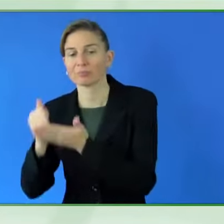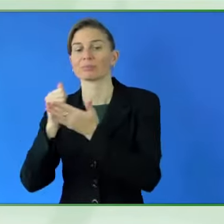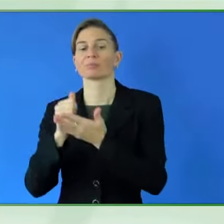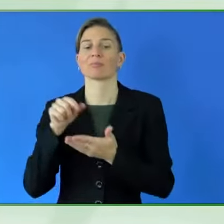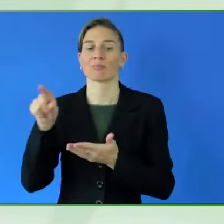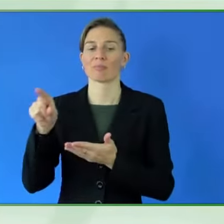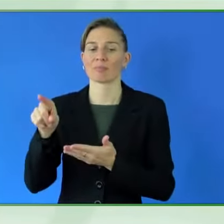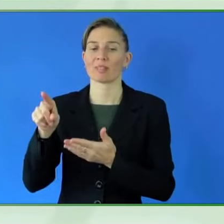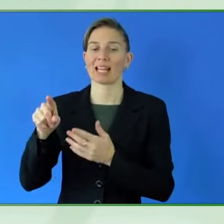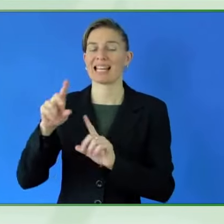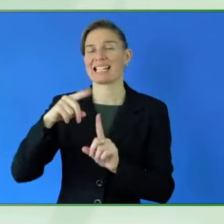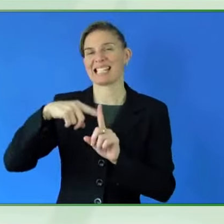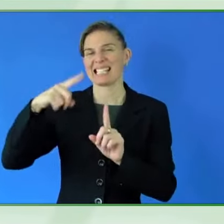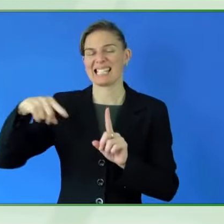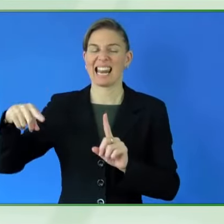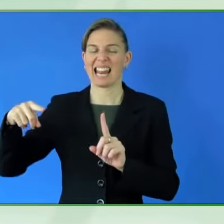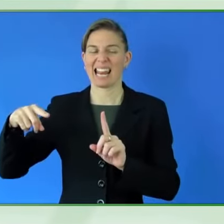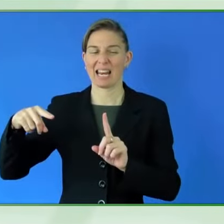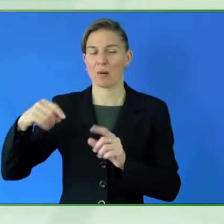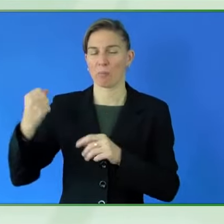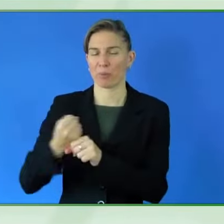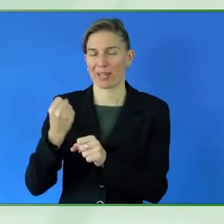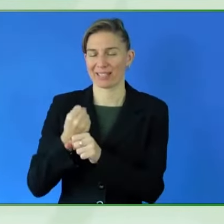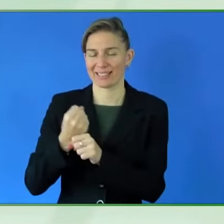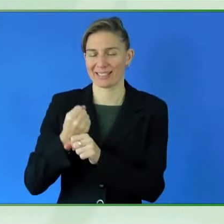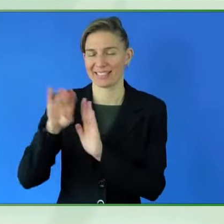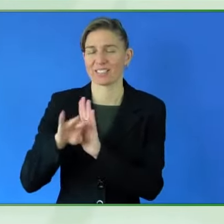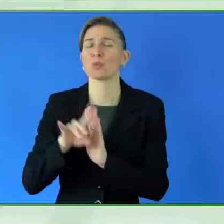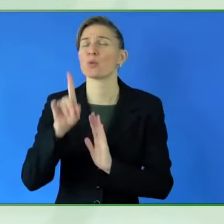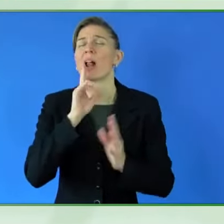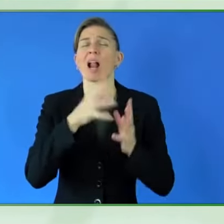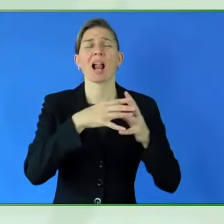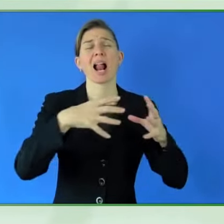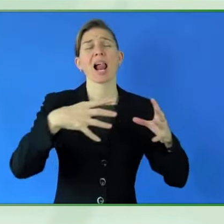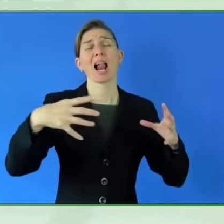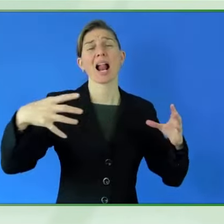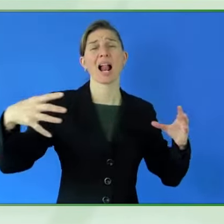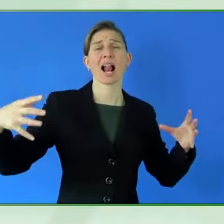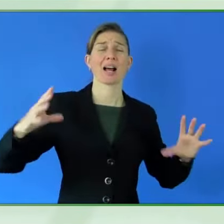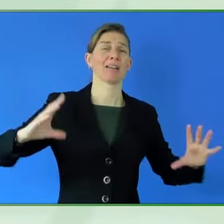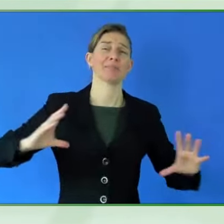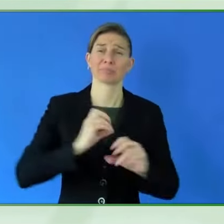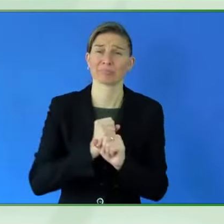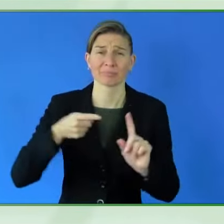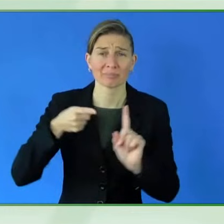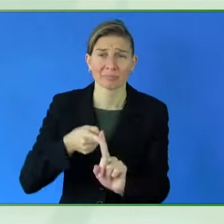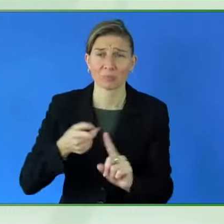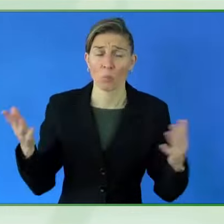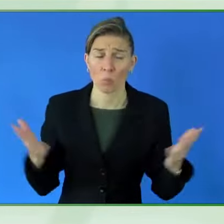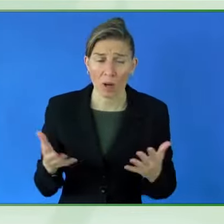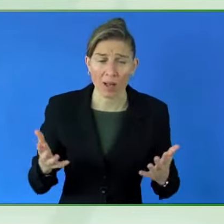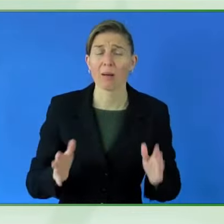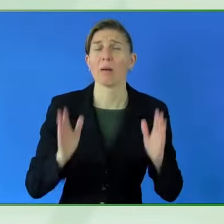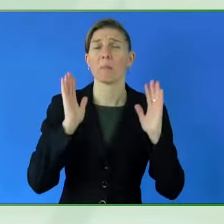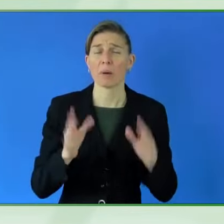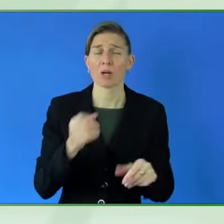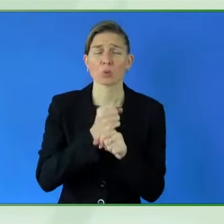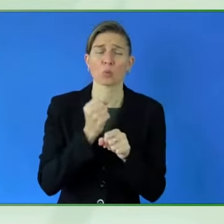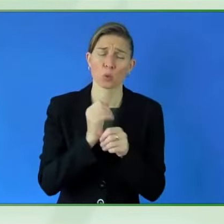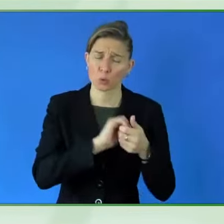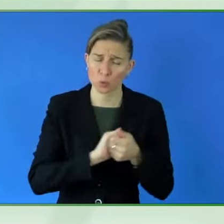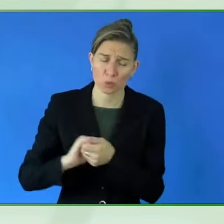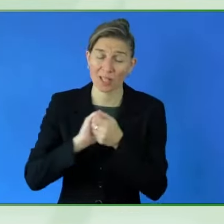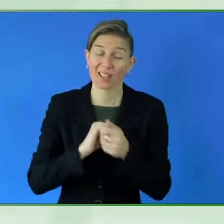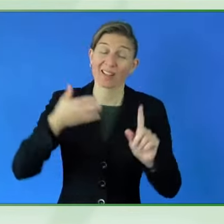of a long-winded way of saying that we need to all work together, particularly for data types that tend